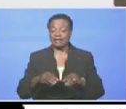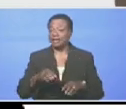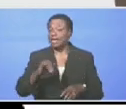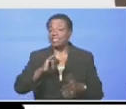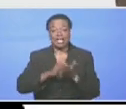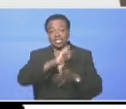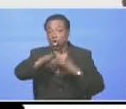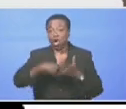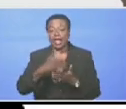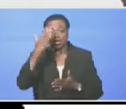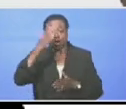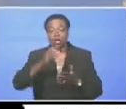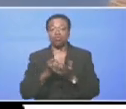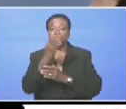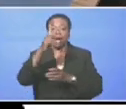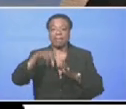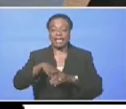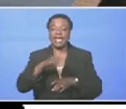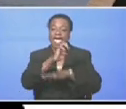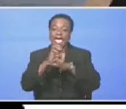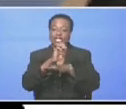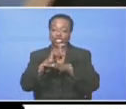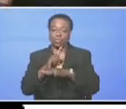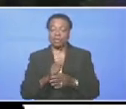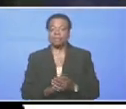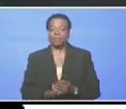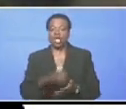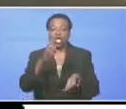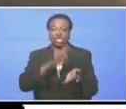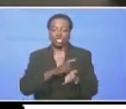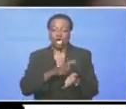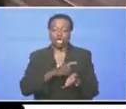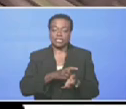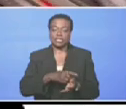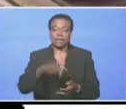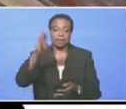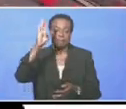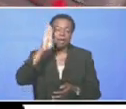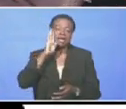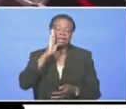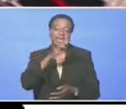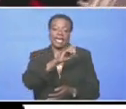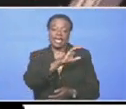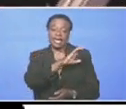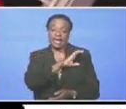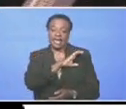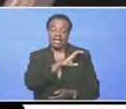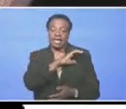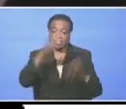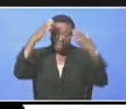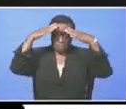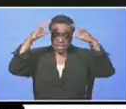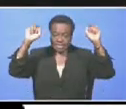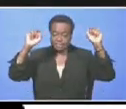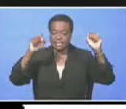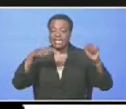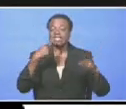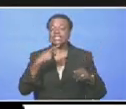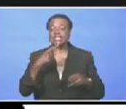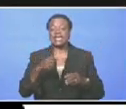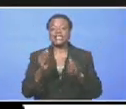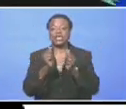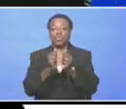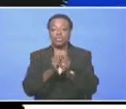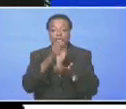all I know. That's all I've been doing my whole life. Dr. Brenda McClear, president of the academy, says with graduates now working on various vessels